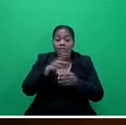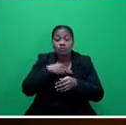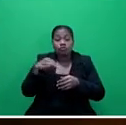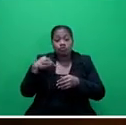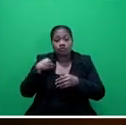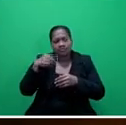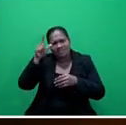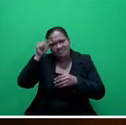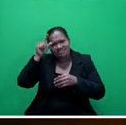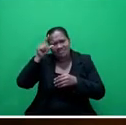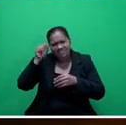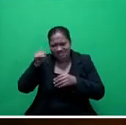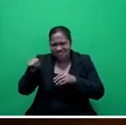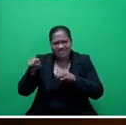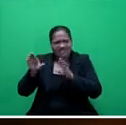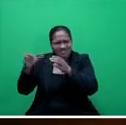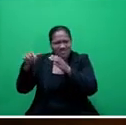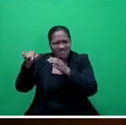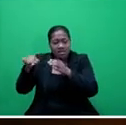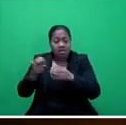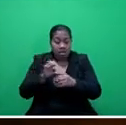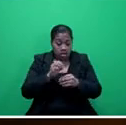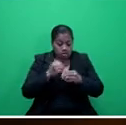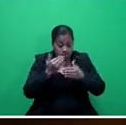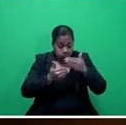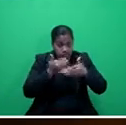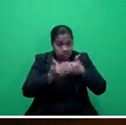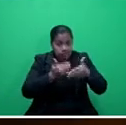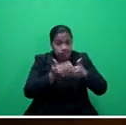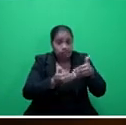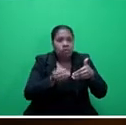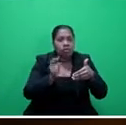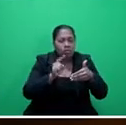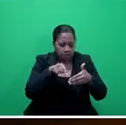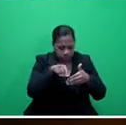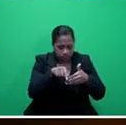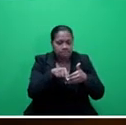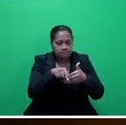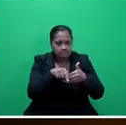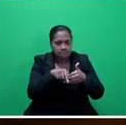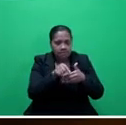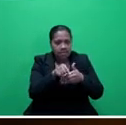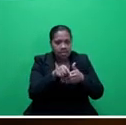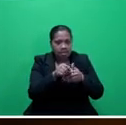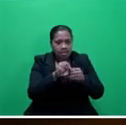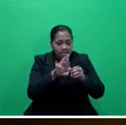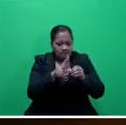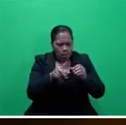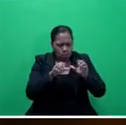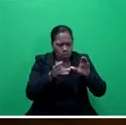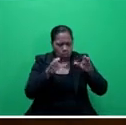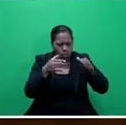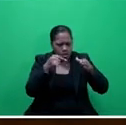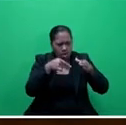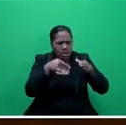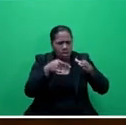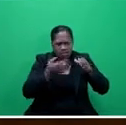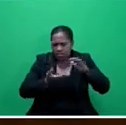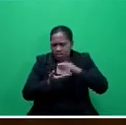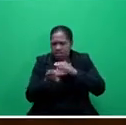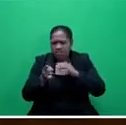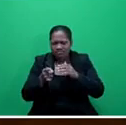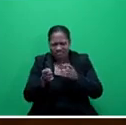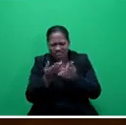information. This process has proven to be an effective means of gauging the progress of agencies that fall under the mandate of the